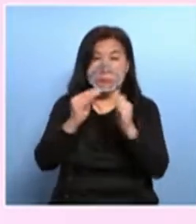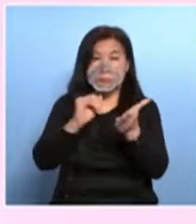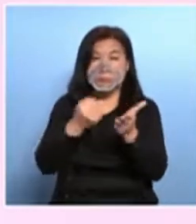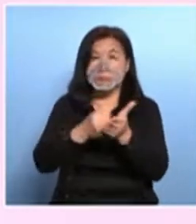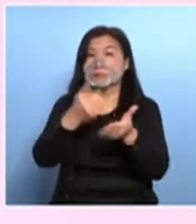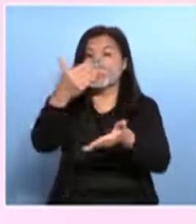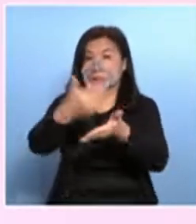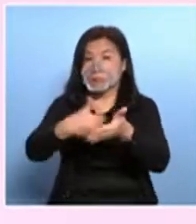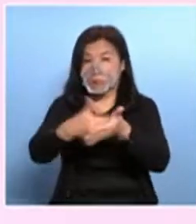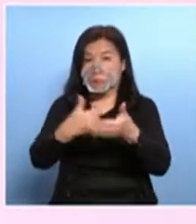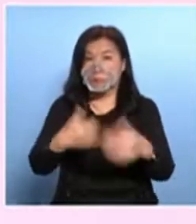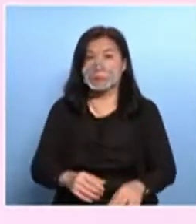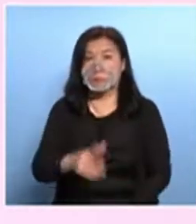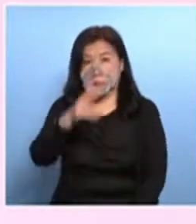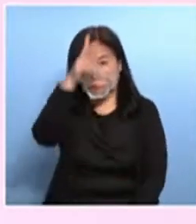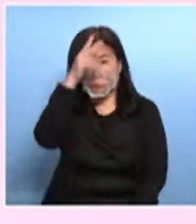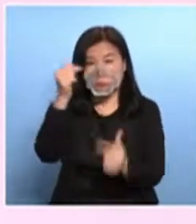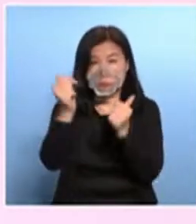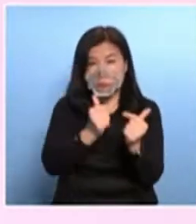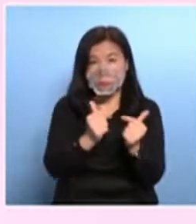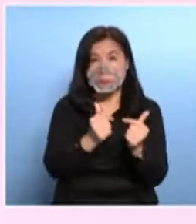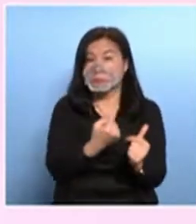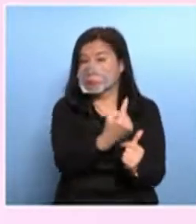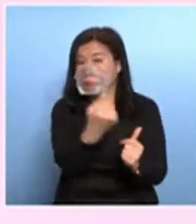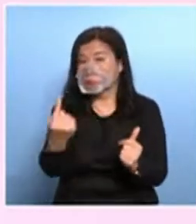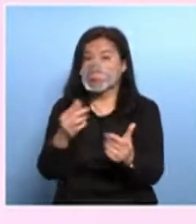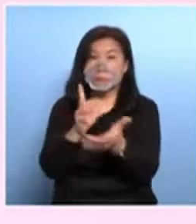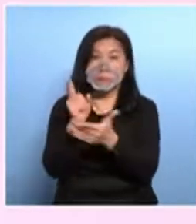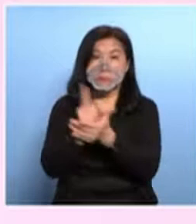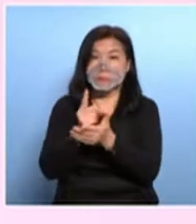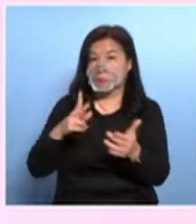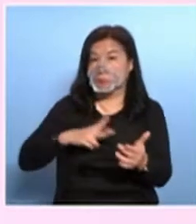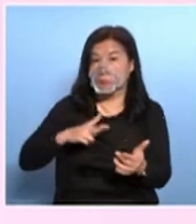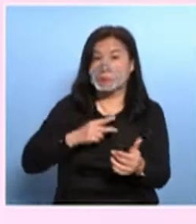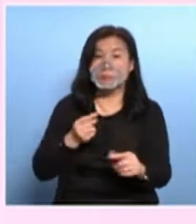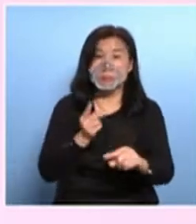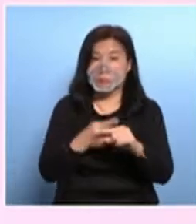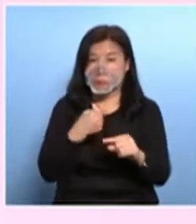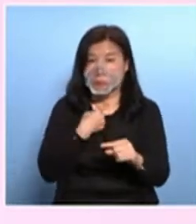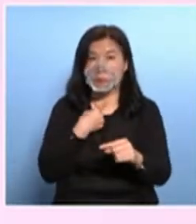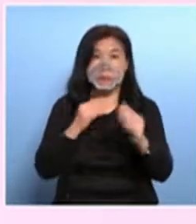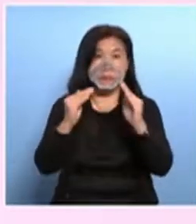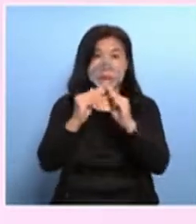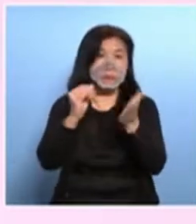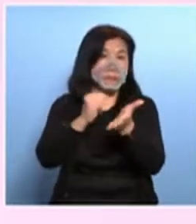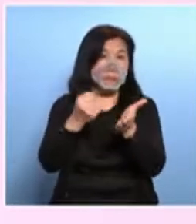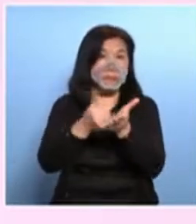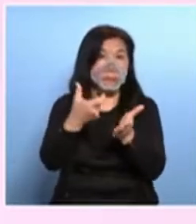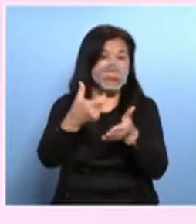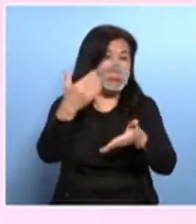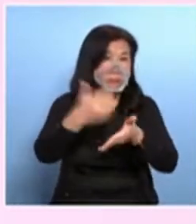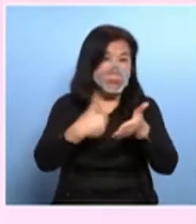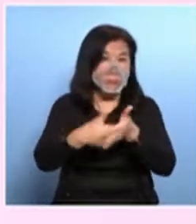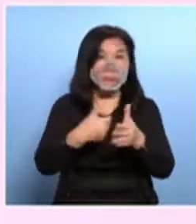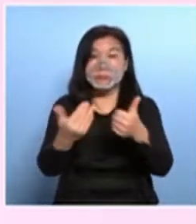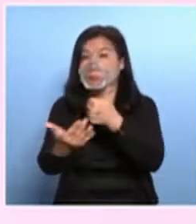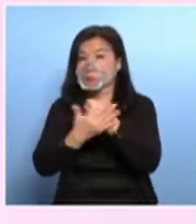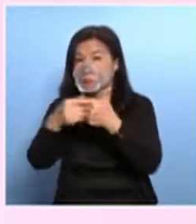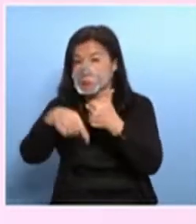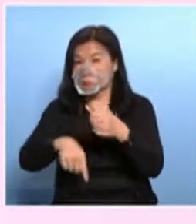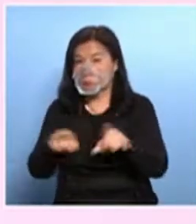manner. The government will continue to consider on an annual basis whether to provide rates concession in the light of the